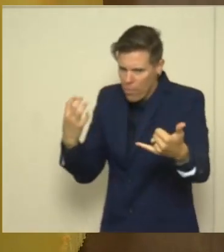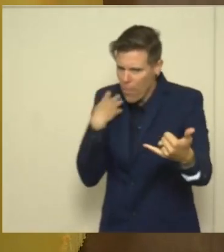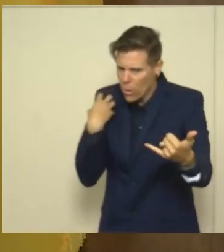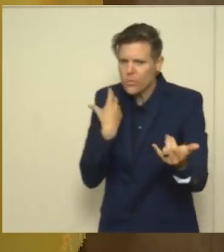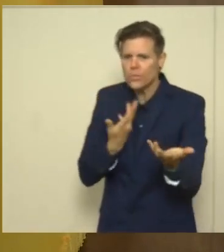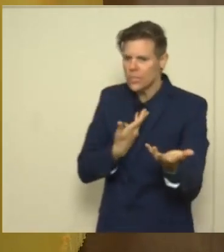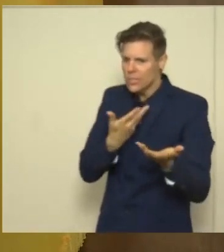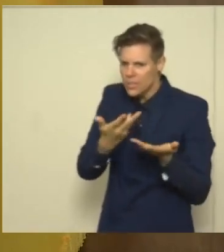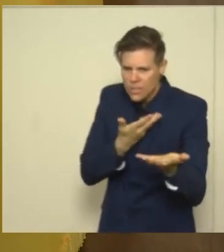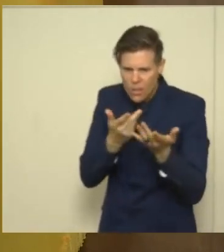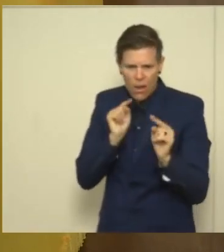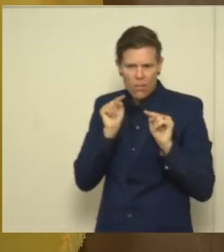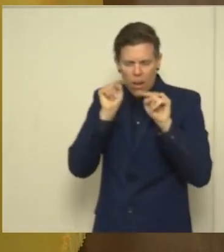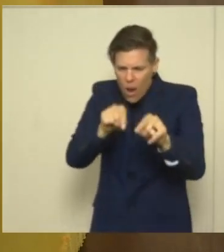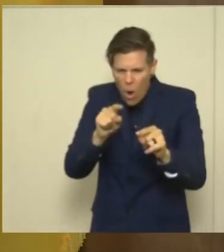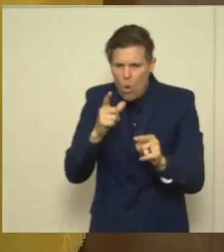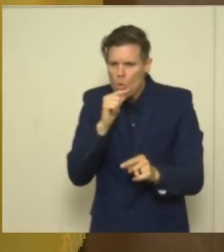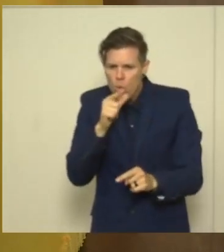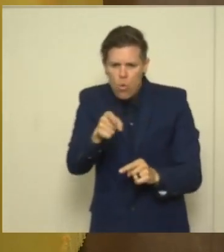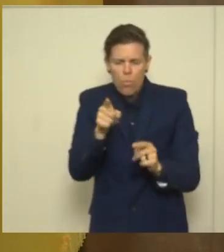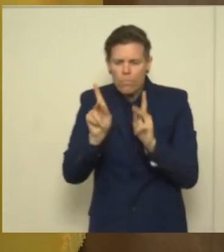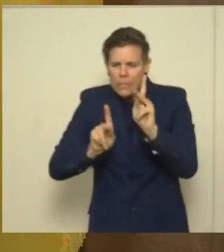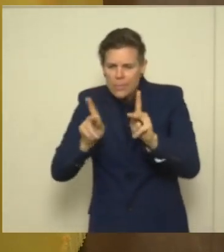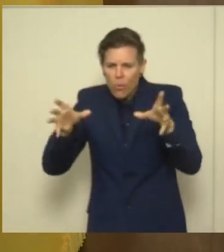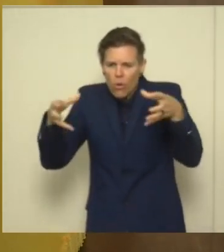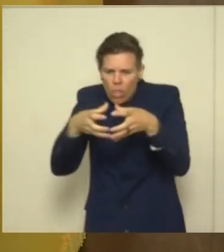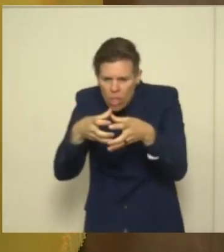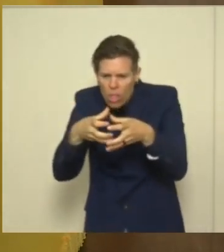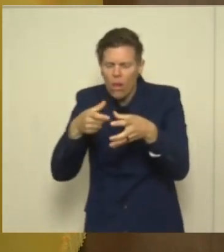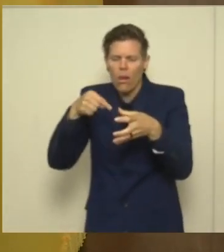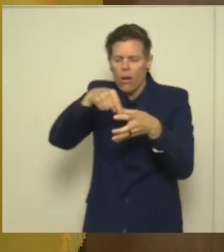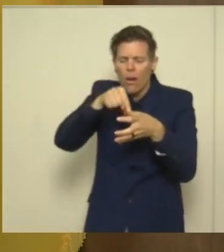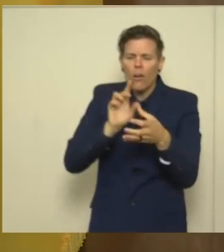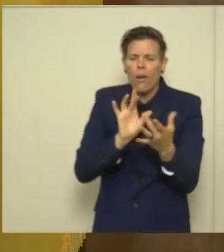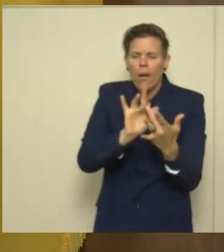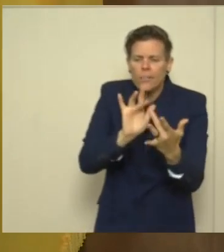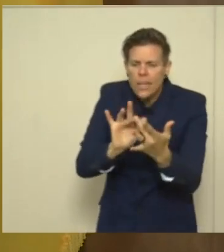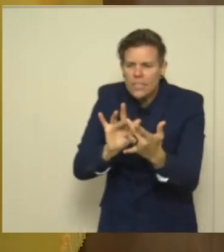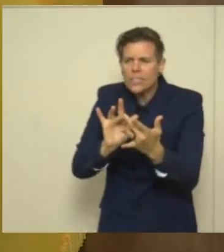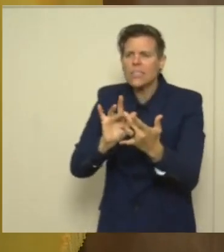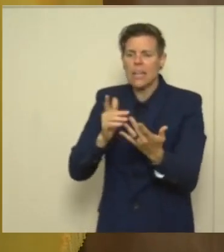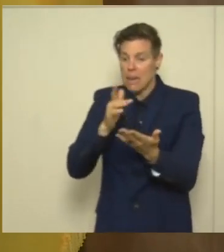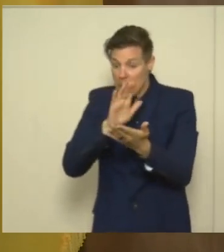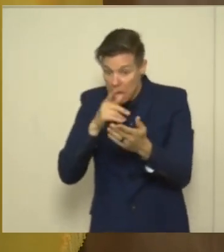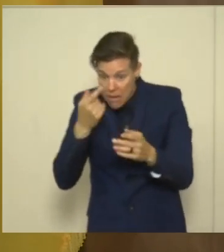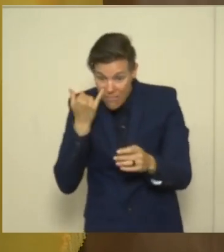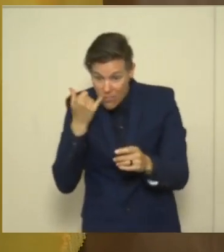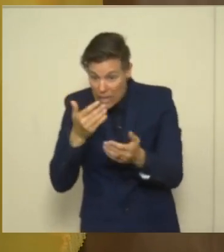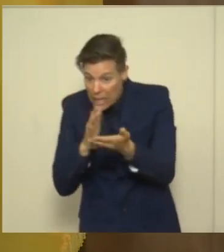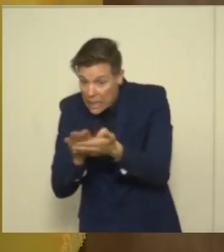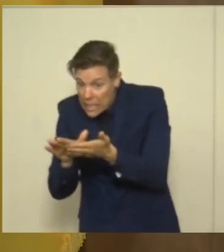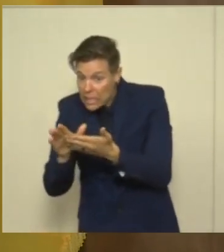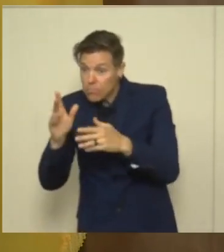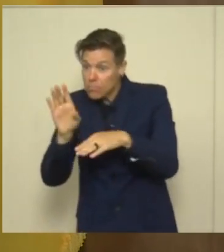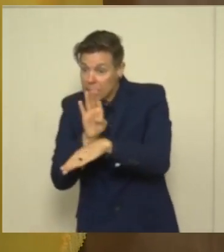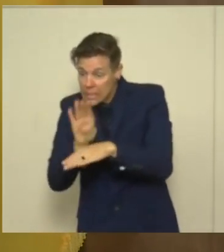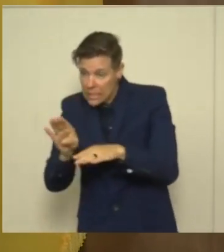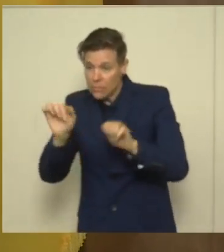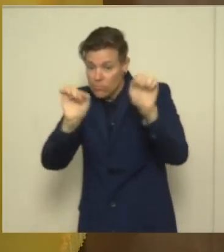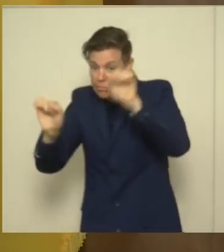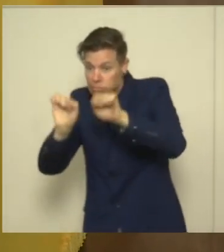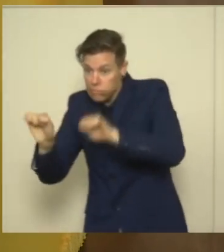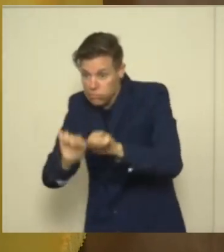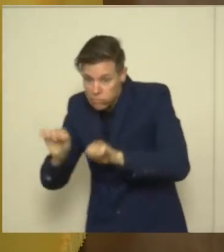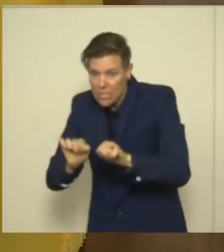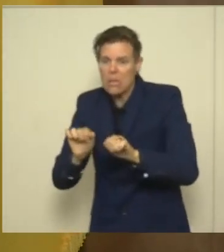safe practices, and to make sure their sanitation efforts are sound. Most of them close for 24 hours until we can do all of